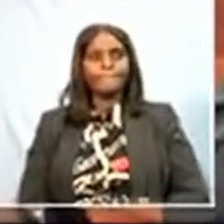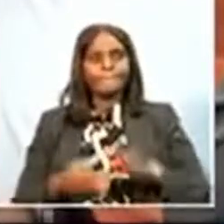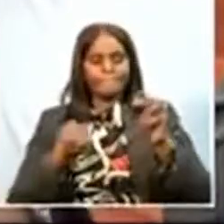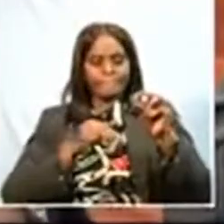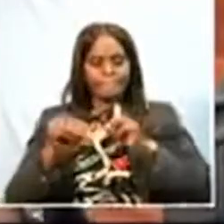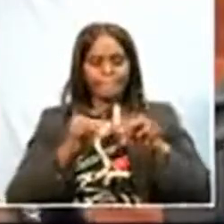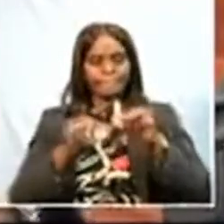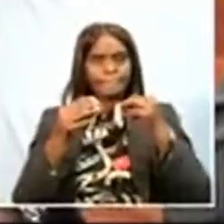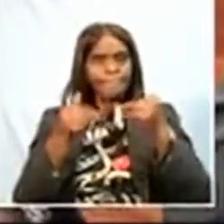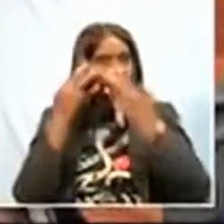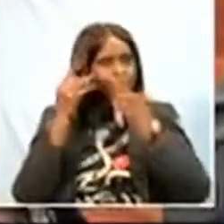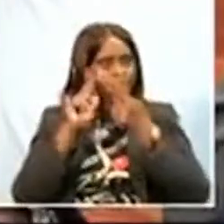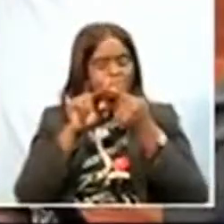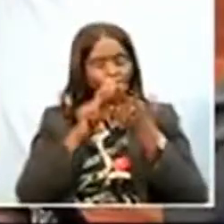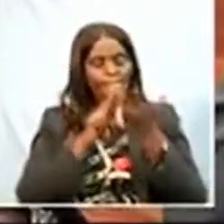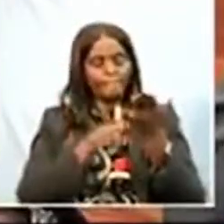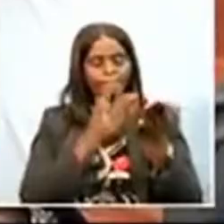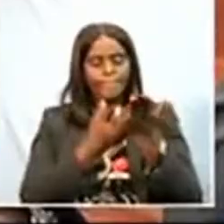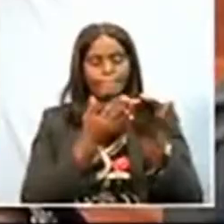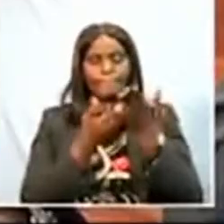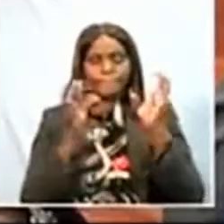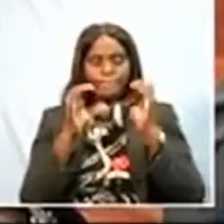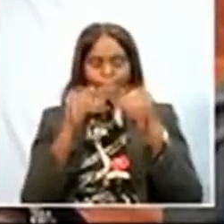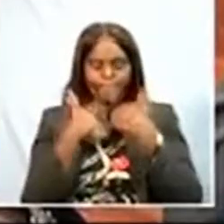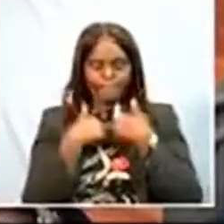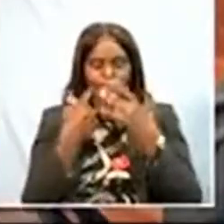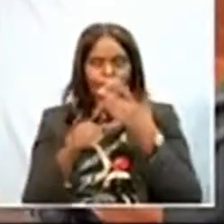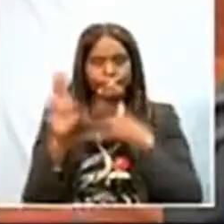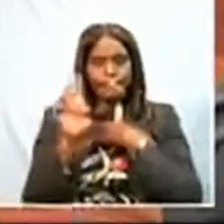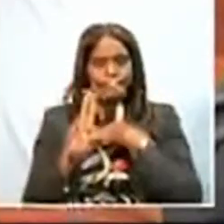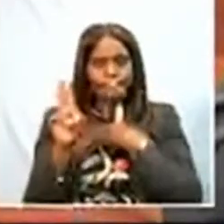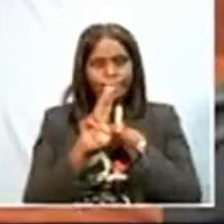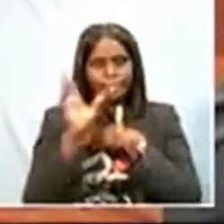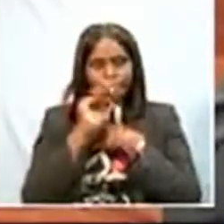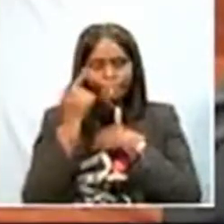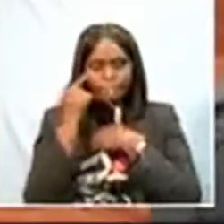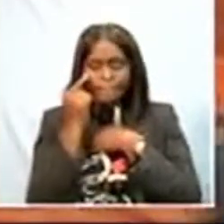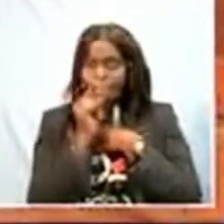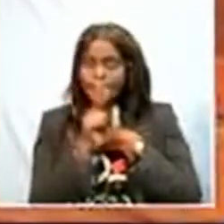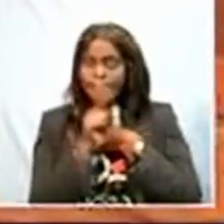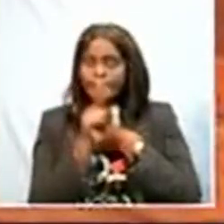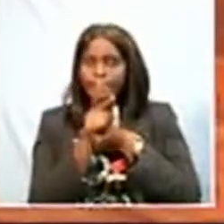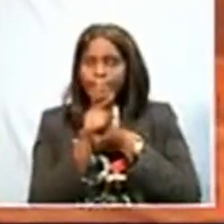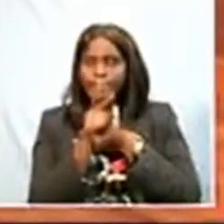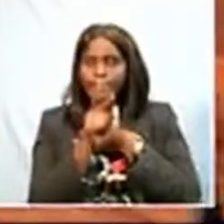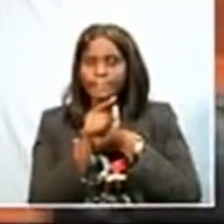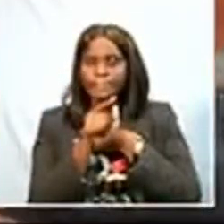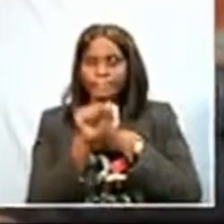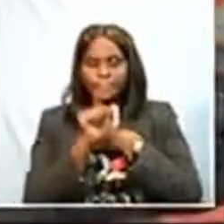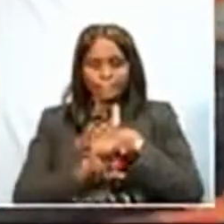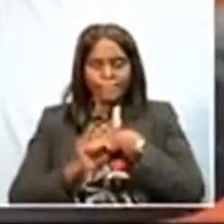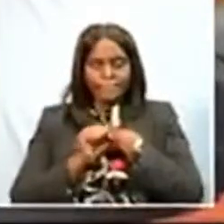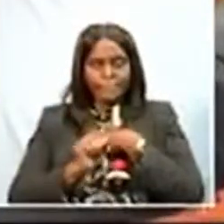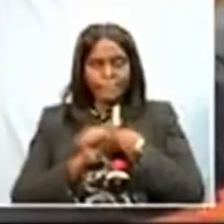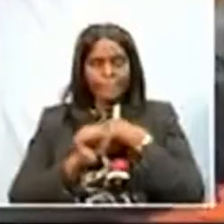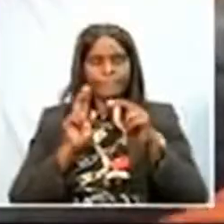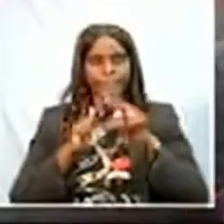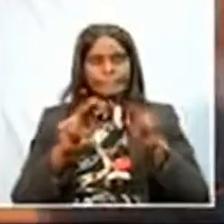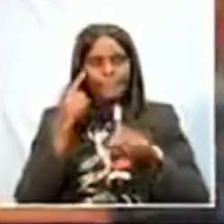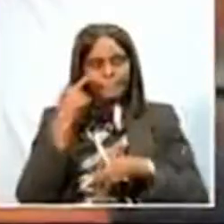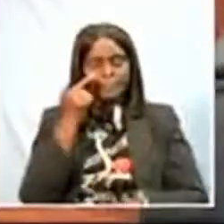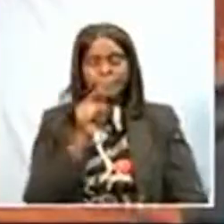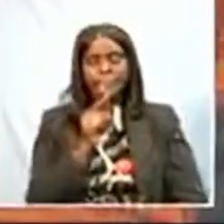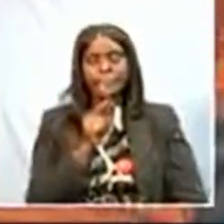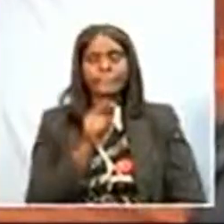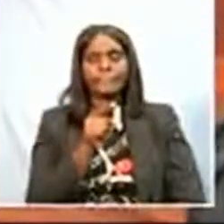Management wishes to report that the Council has spent, that is for, sorry, Chair, that is for,